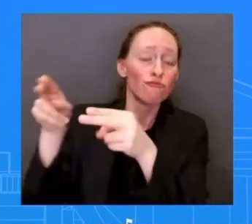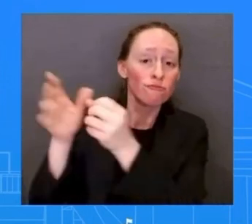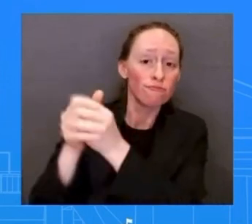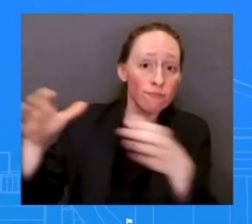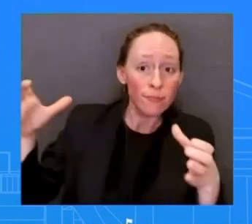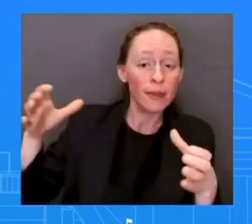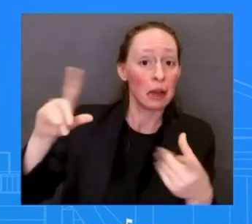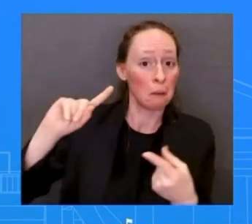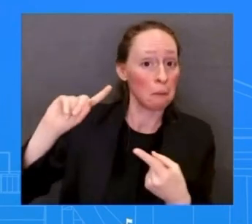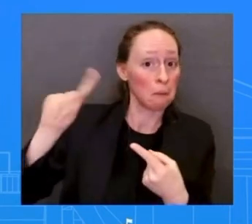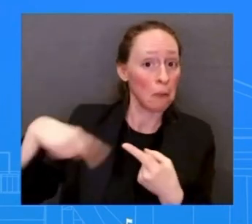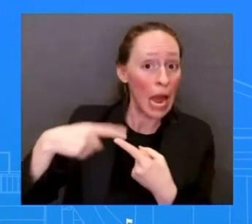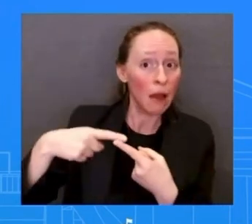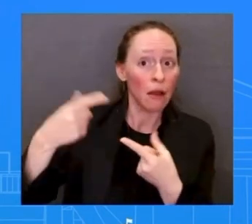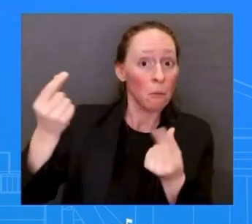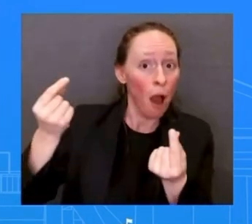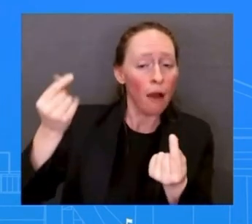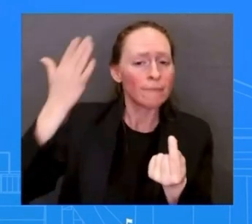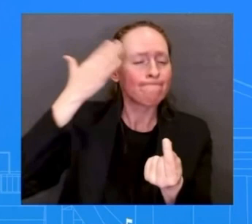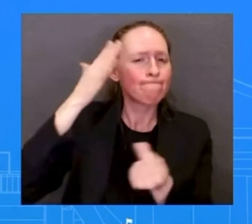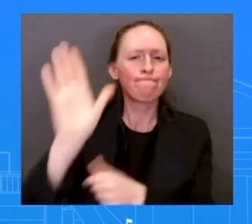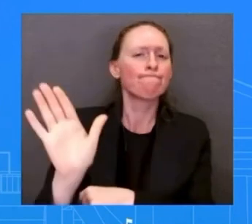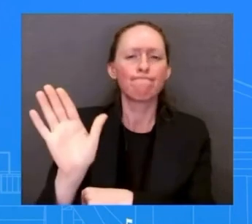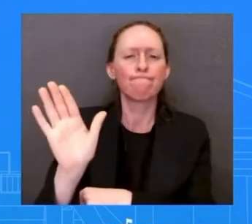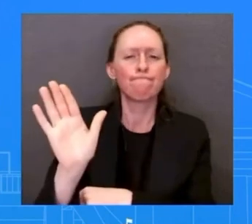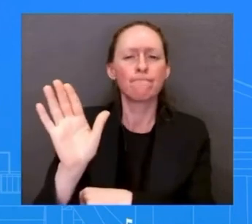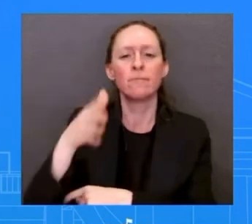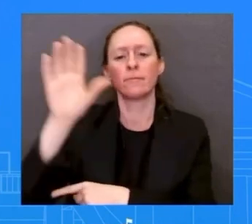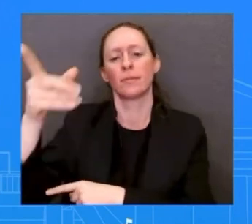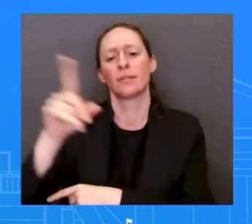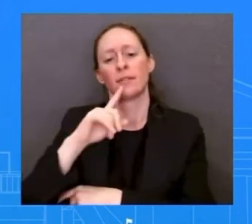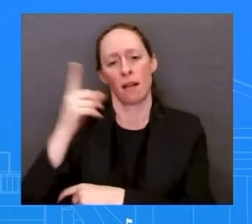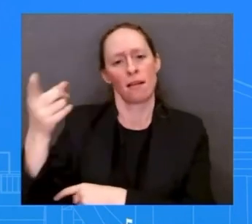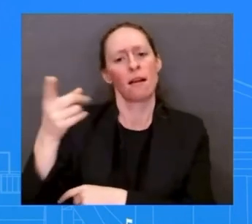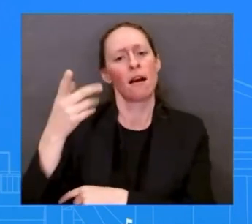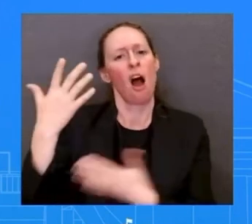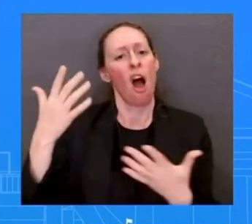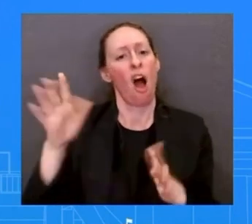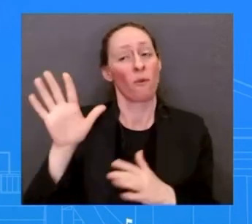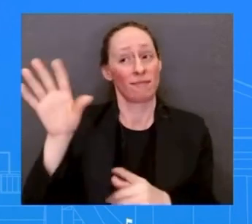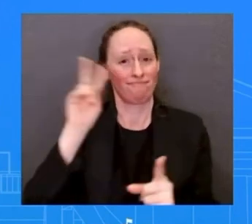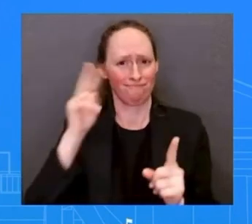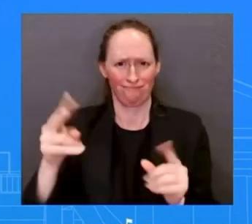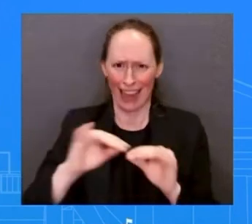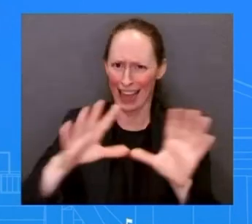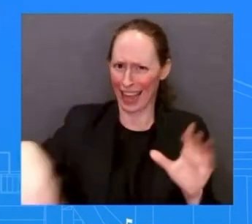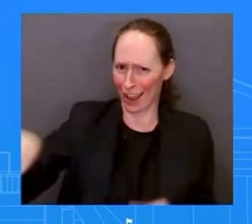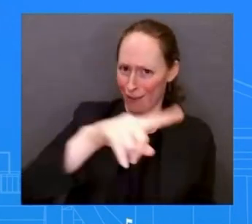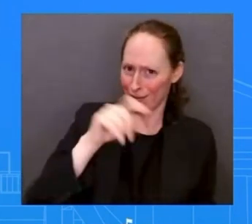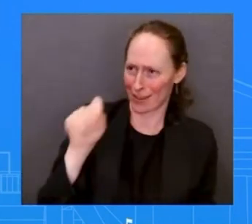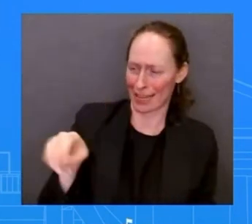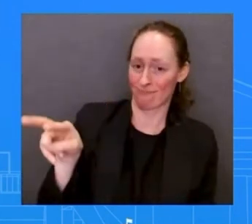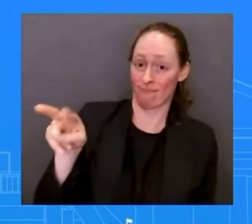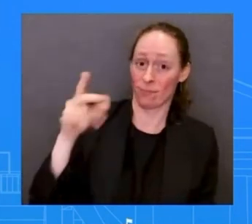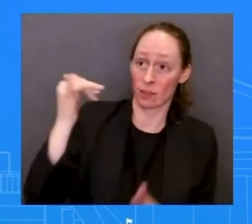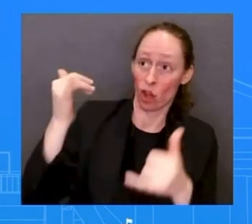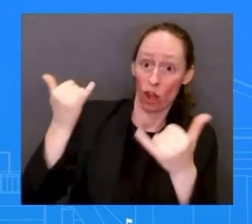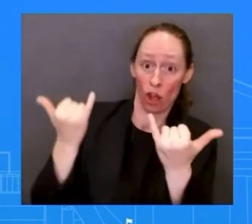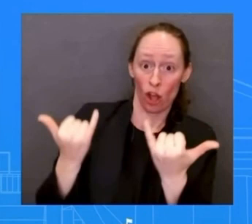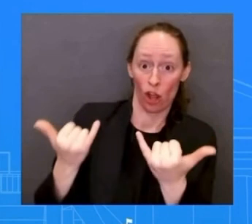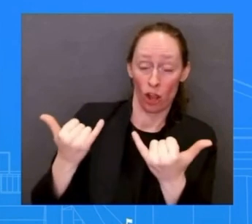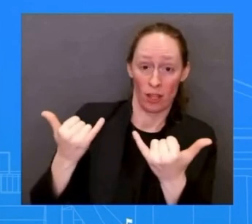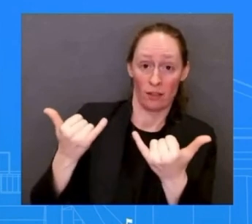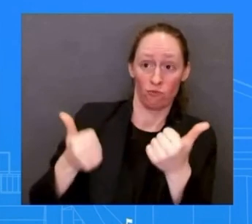very clear about how he sees these court decisions. And the reason why he said that is it's pretty clear, right? When you think